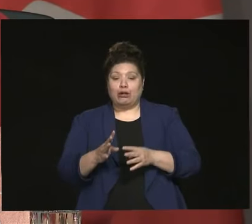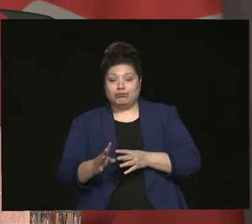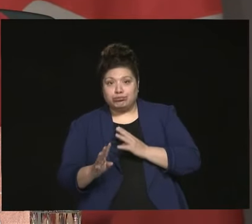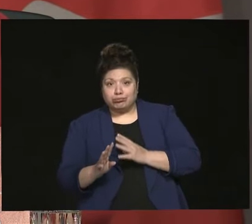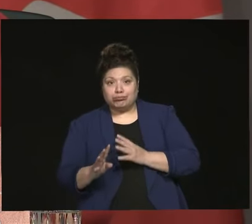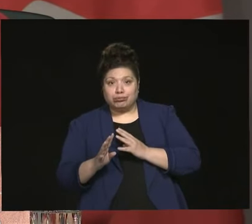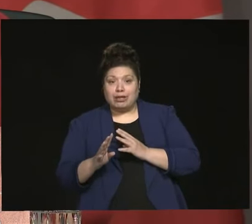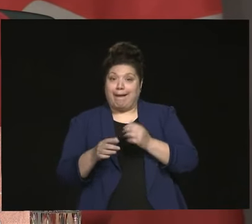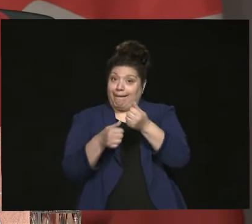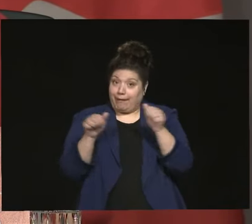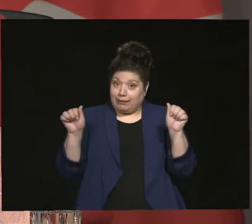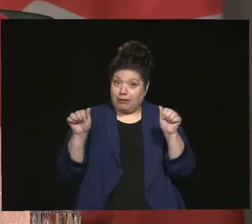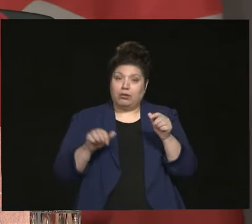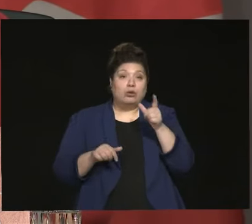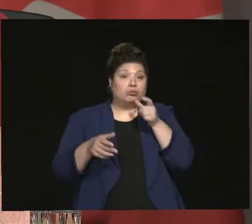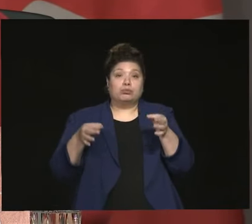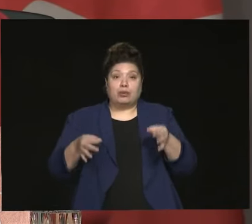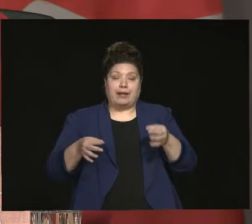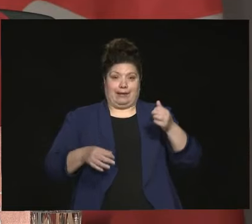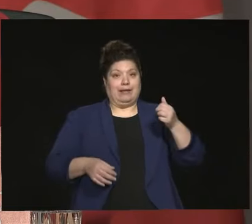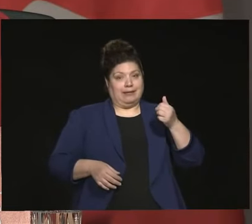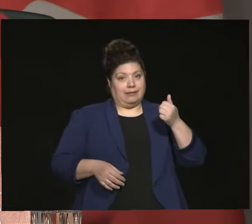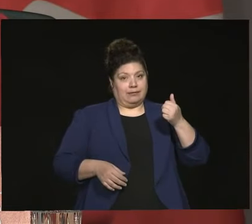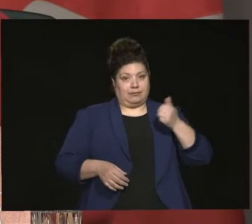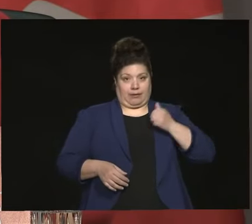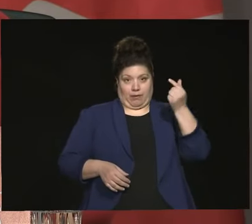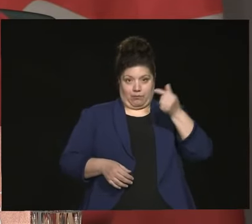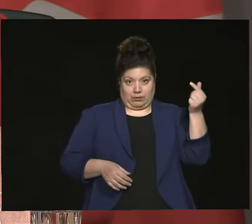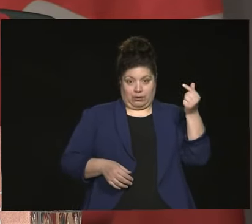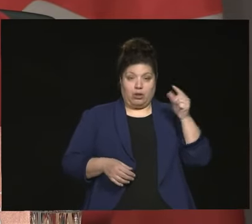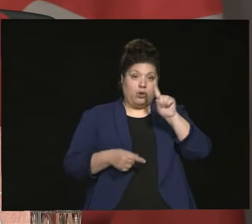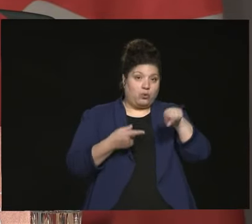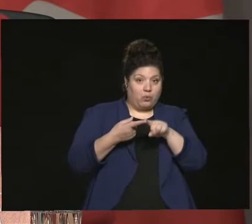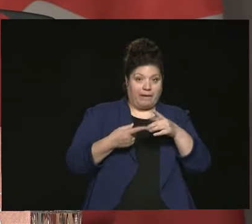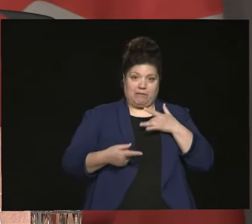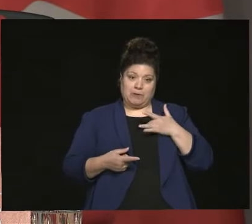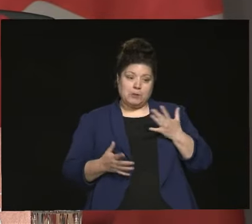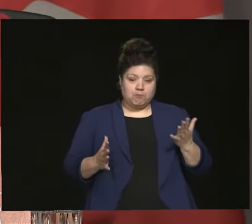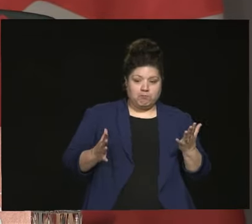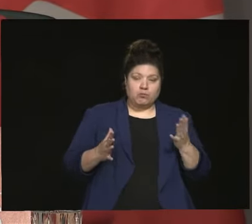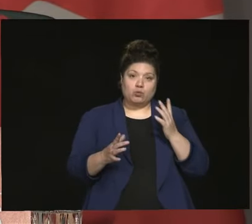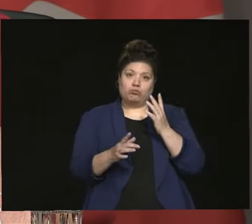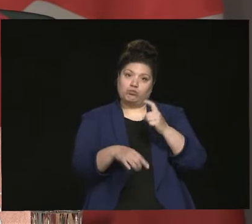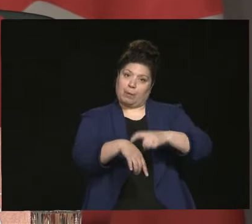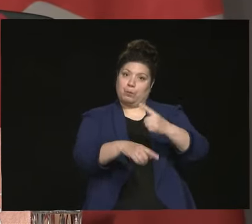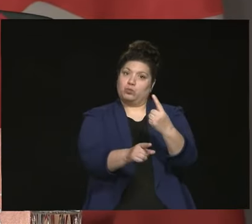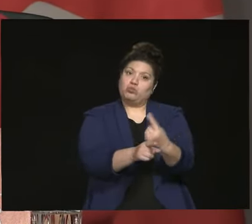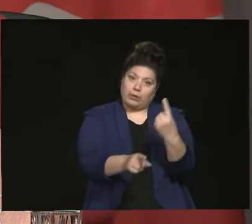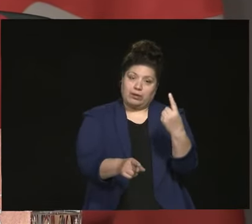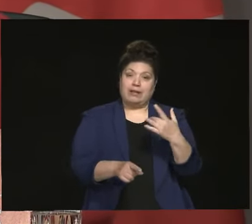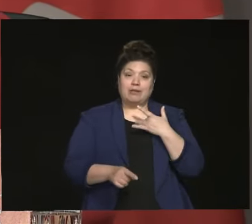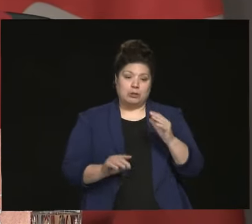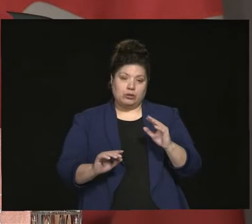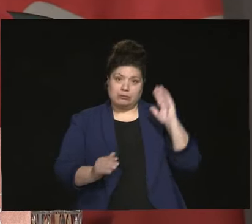that when it is appropriate and when it is not a risk to the health and safety of